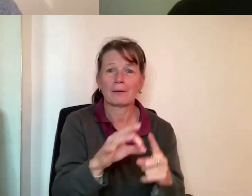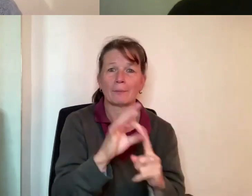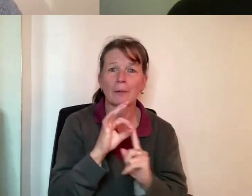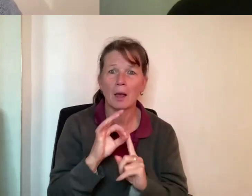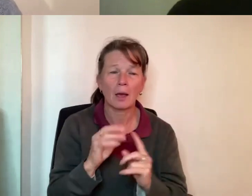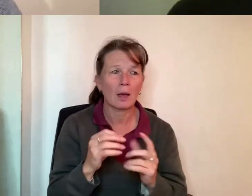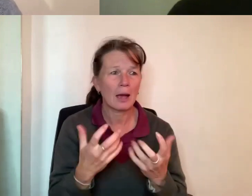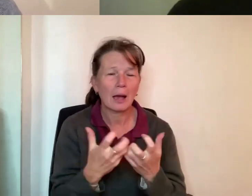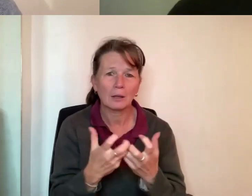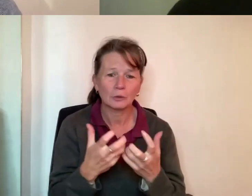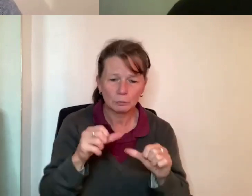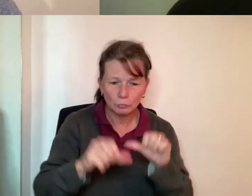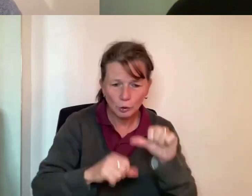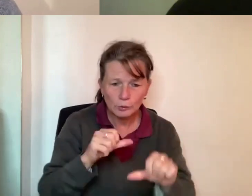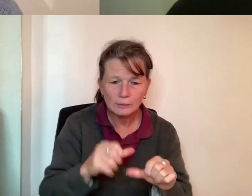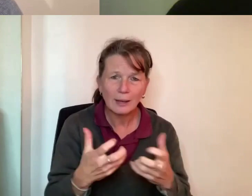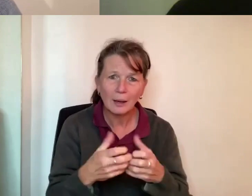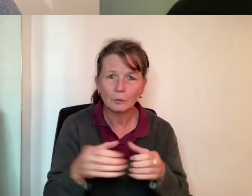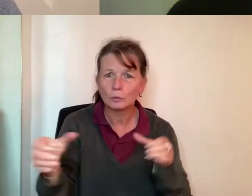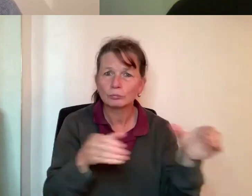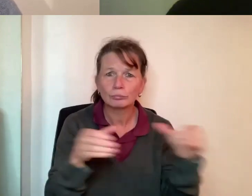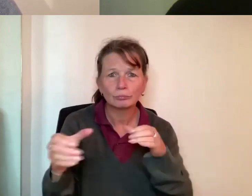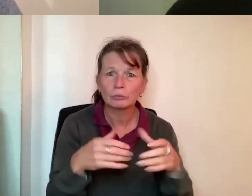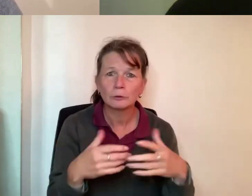when you go about recruitment in this way?